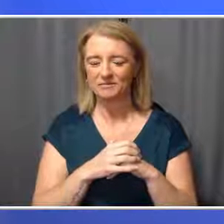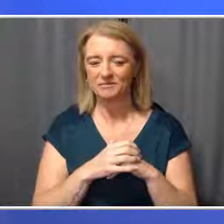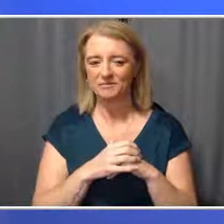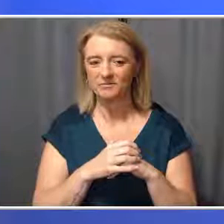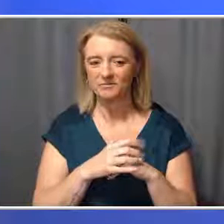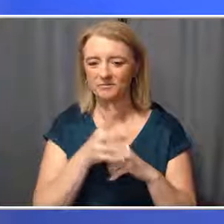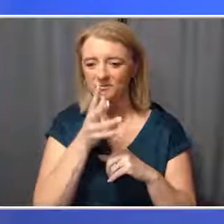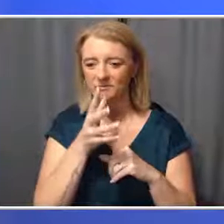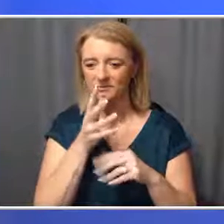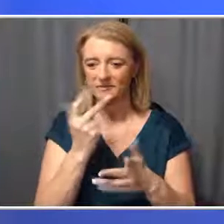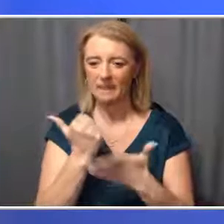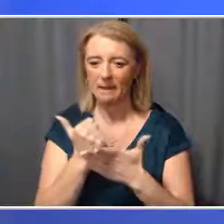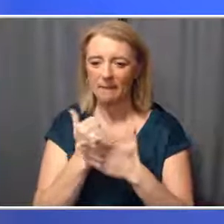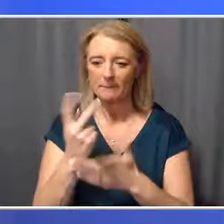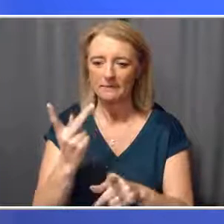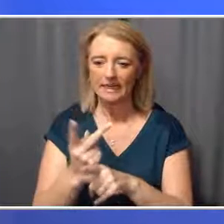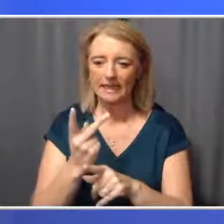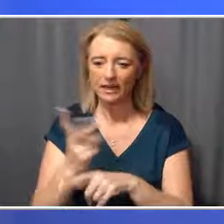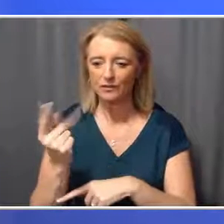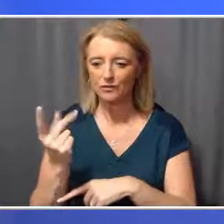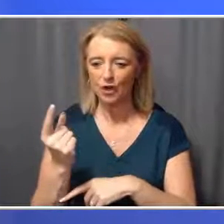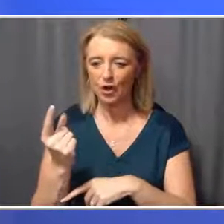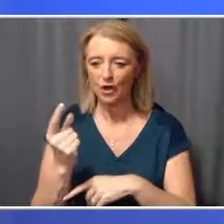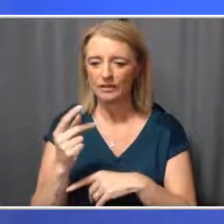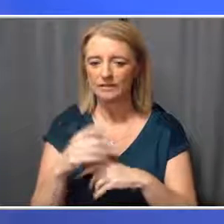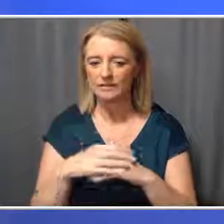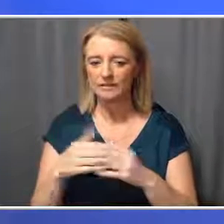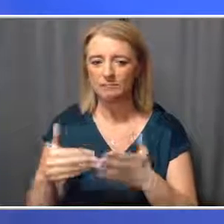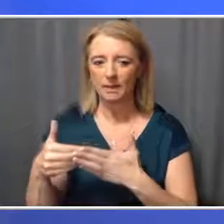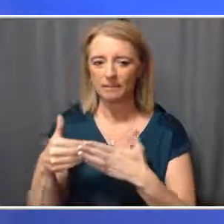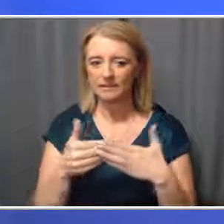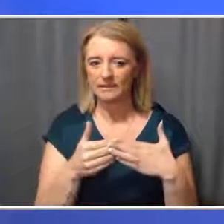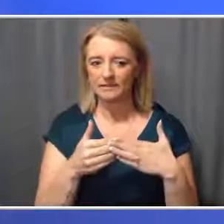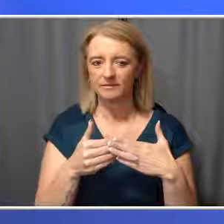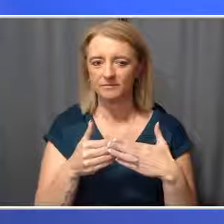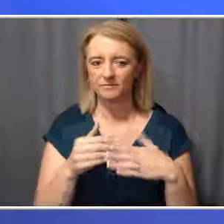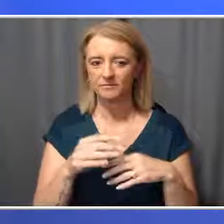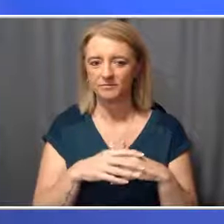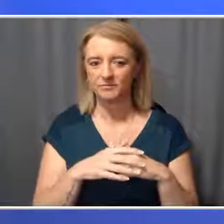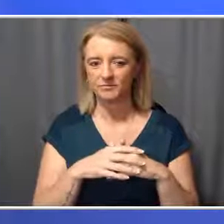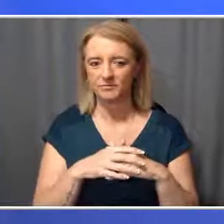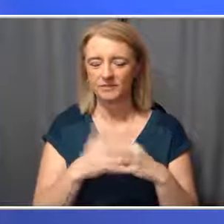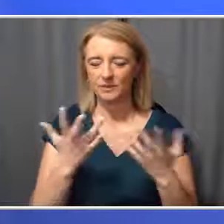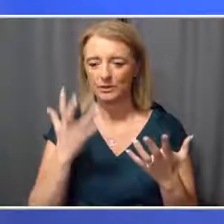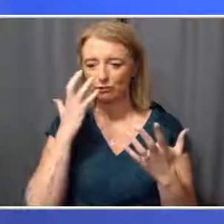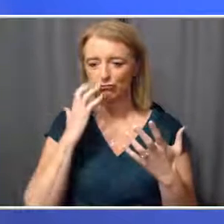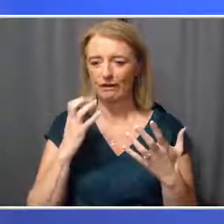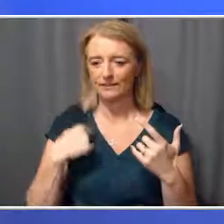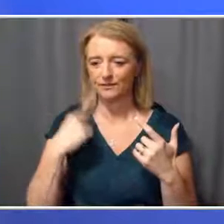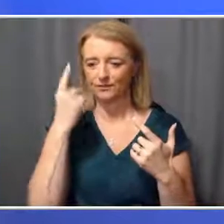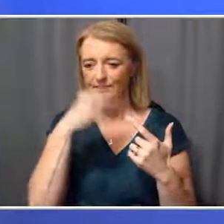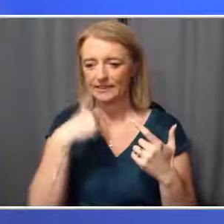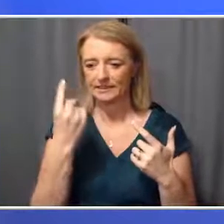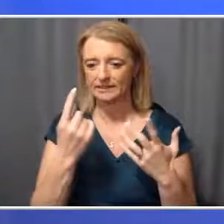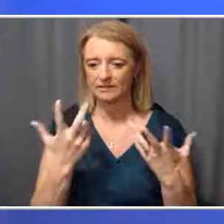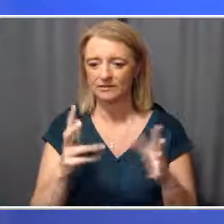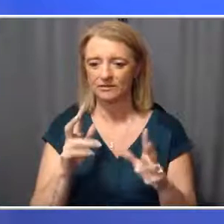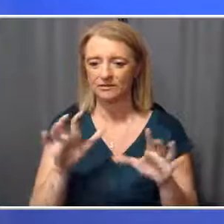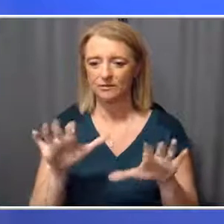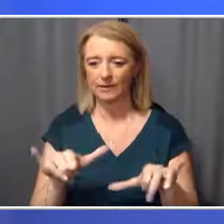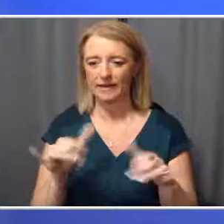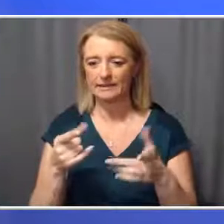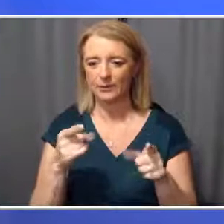like I didn't expect walking out of there, or once I was done, going, okay, I'm never going to have a migraine again.